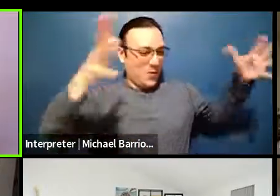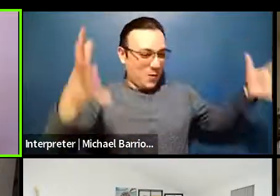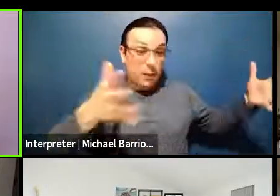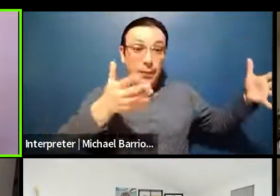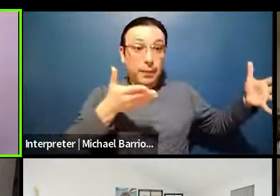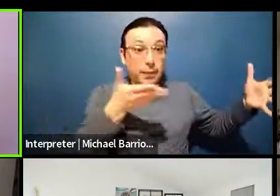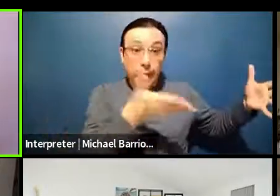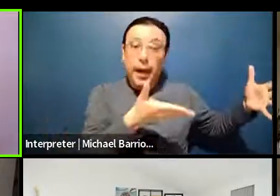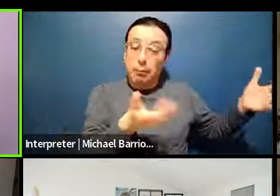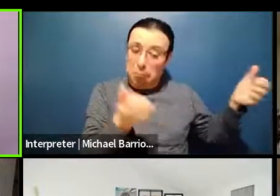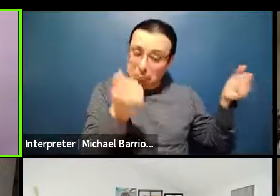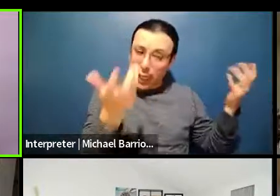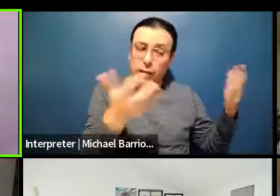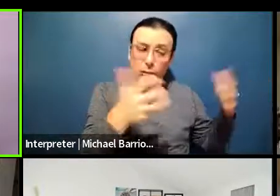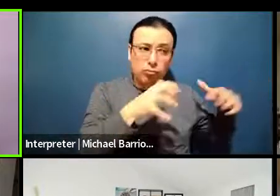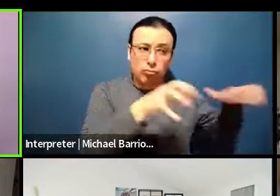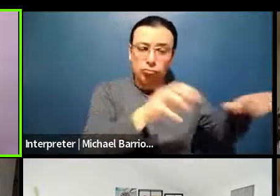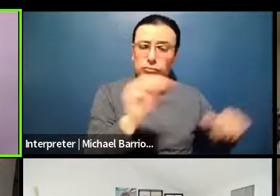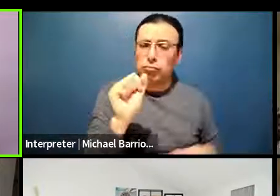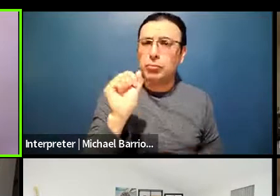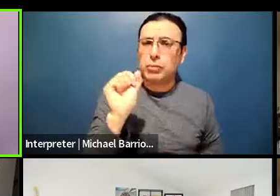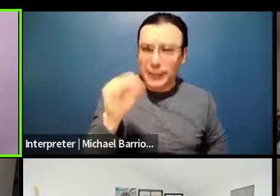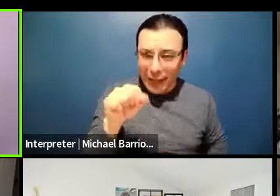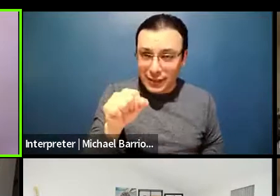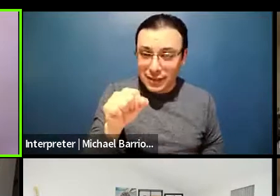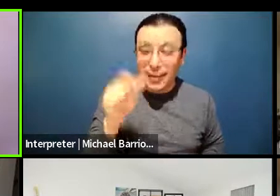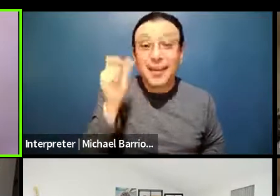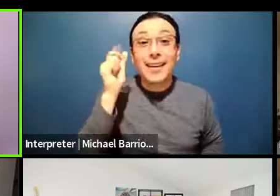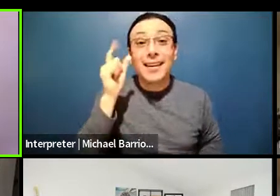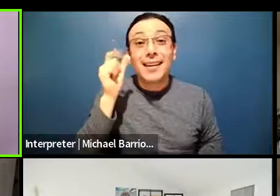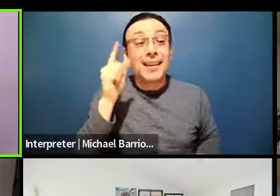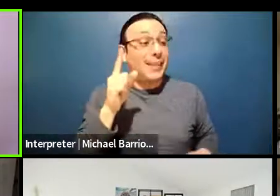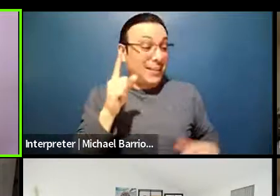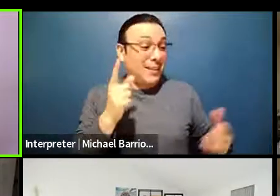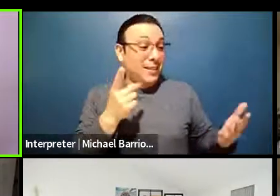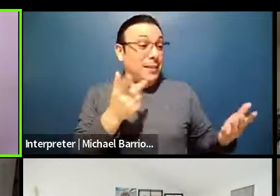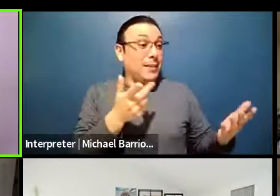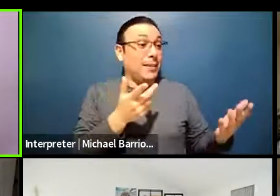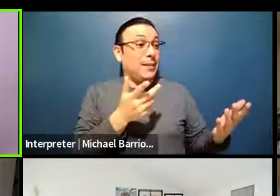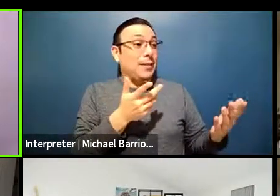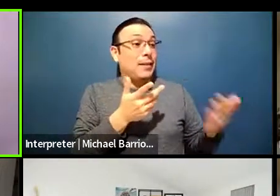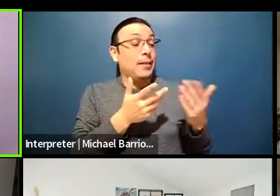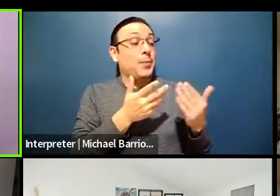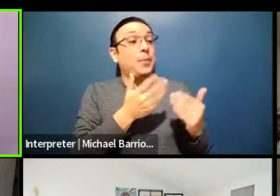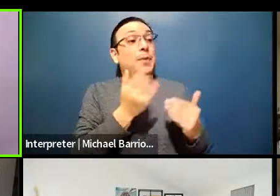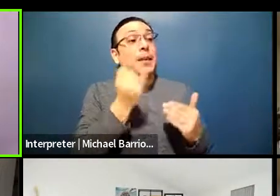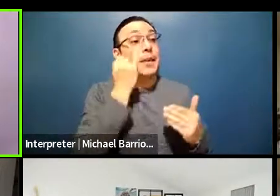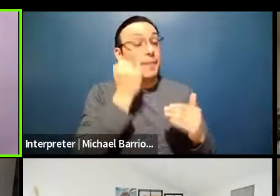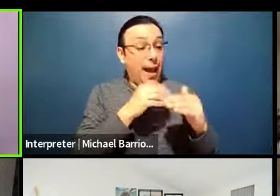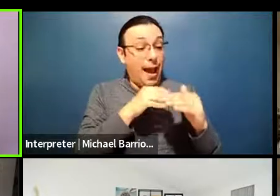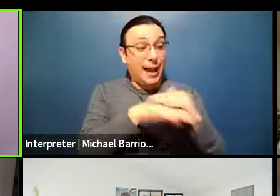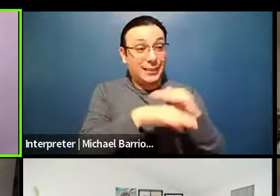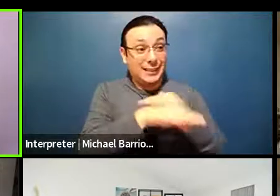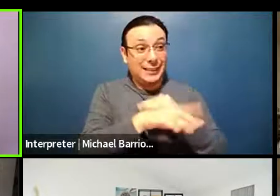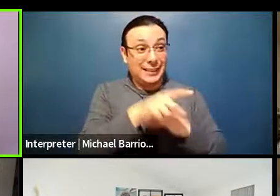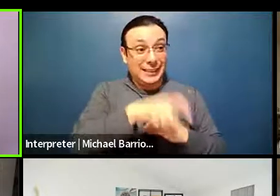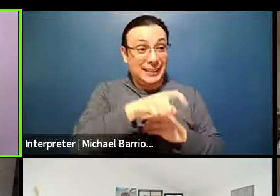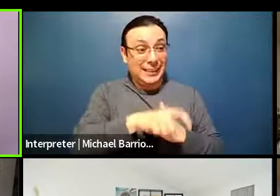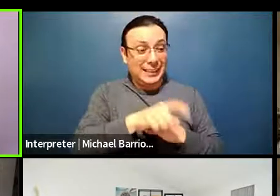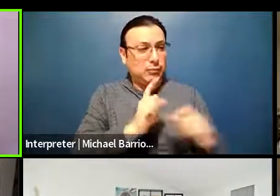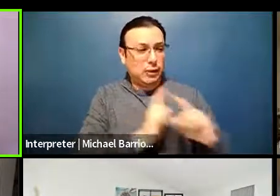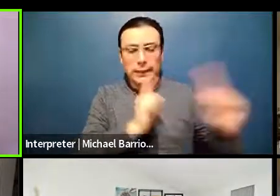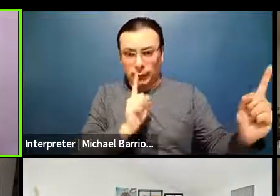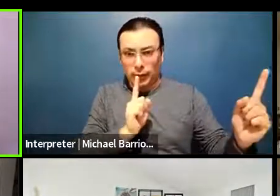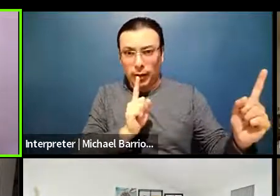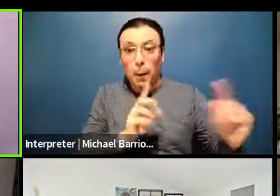things, but also I think that when you find people where your access needs are different, but they really complement each other,